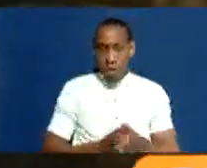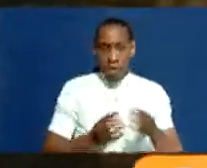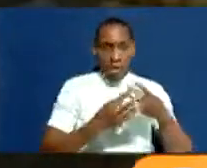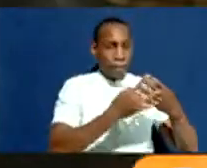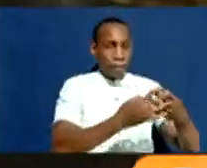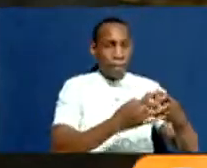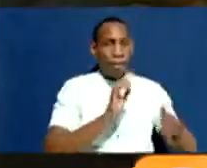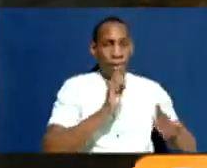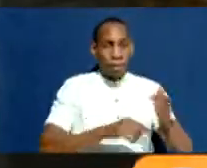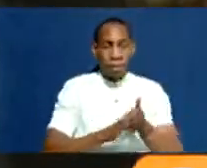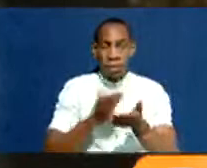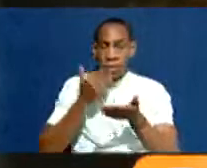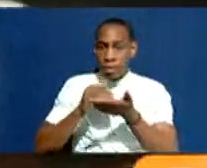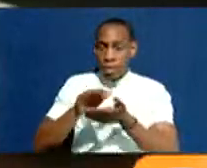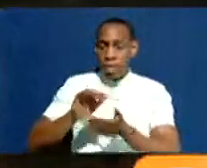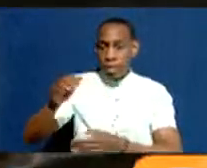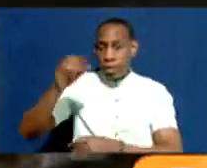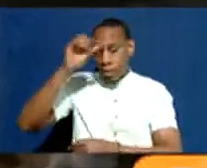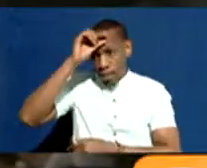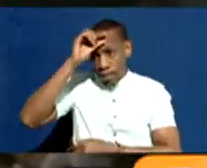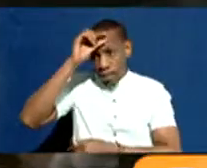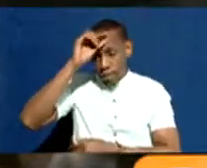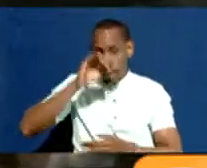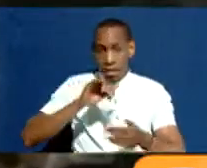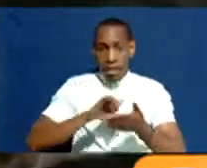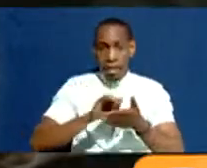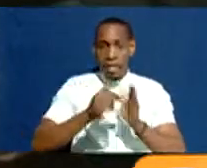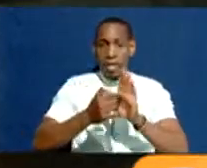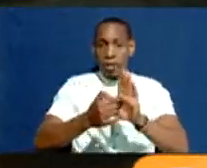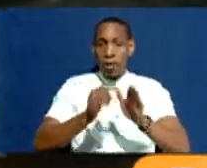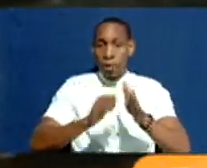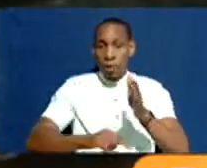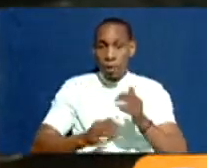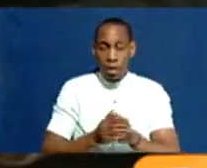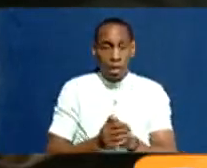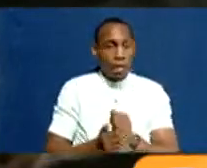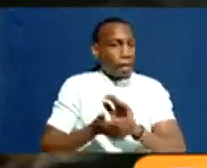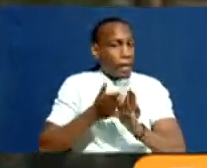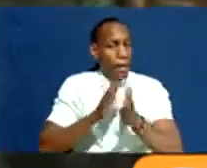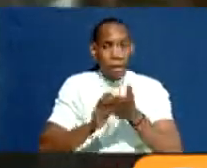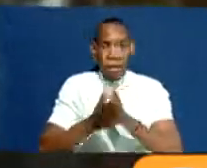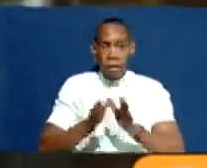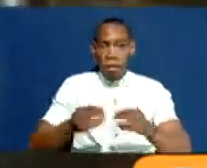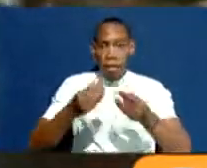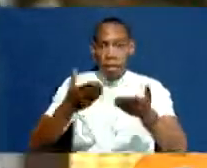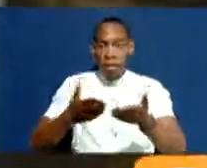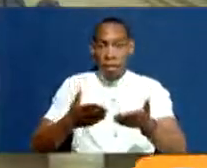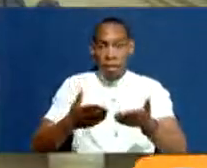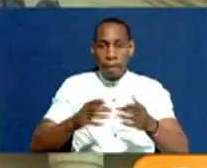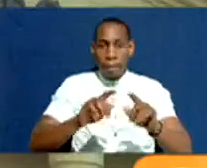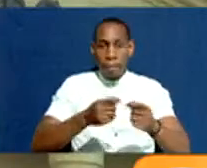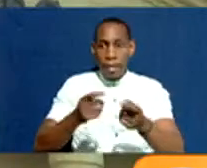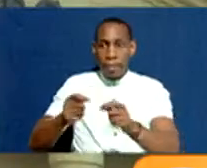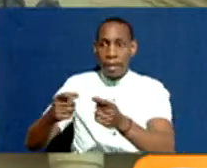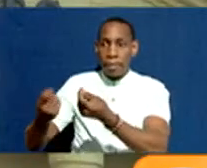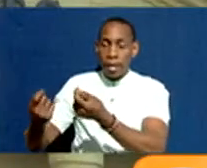prosecution cited a letter from the county government that stated that there were no procurement breaches.